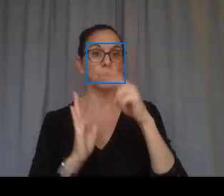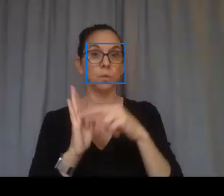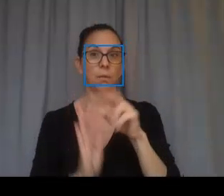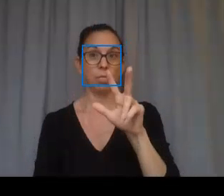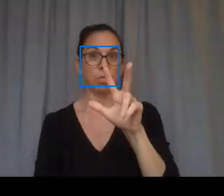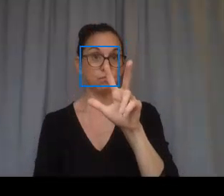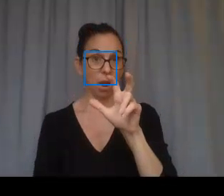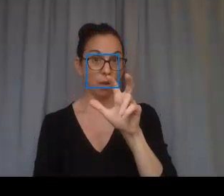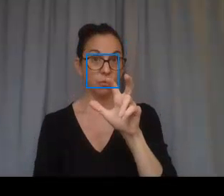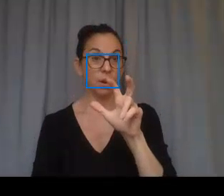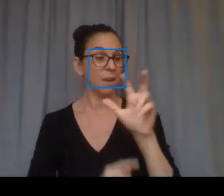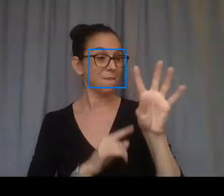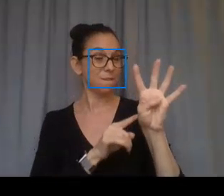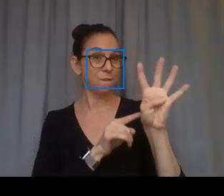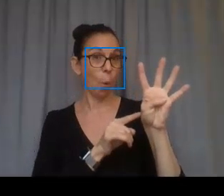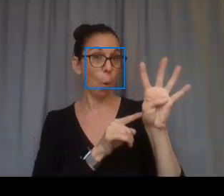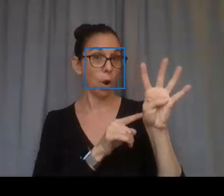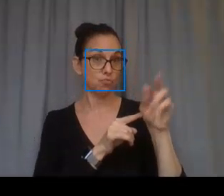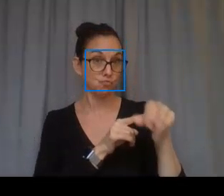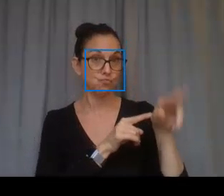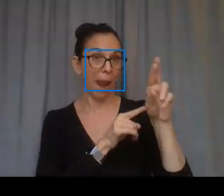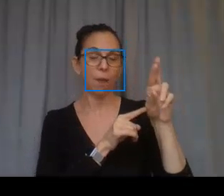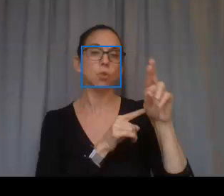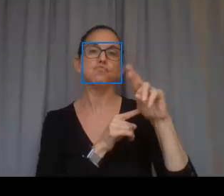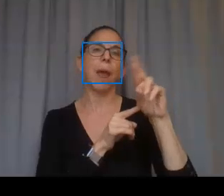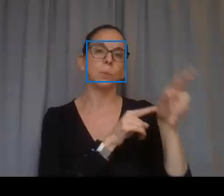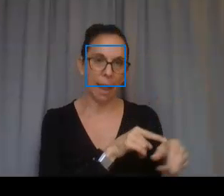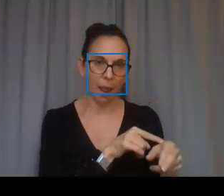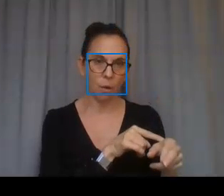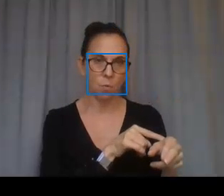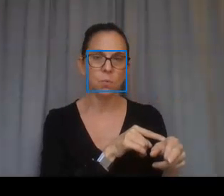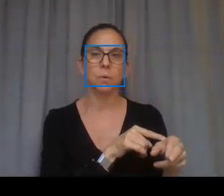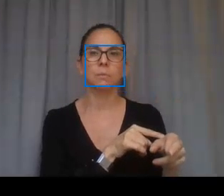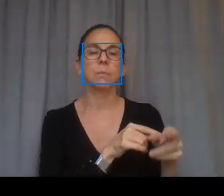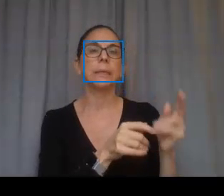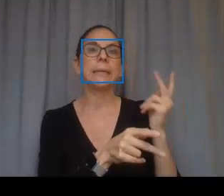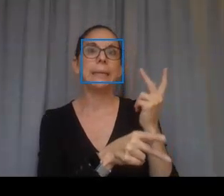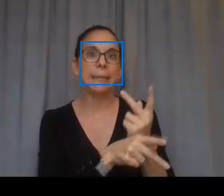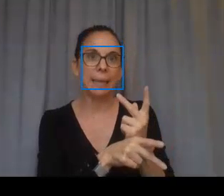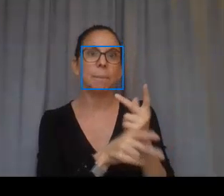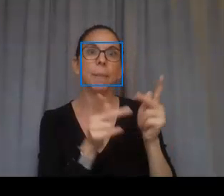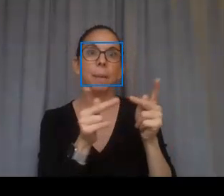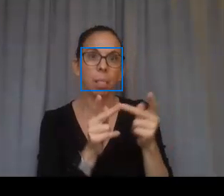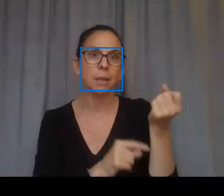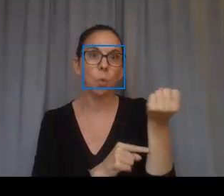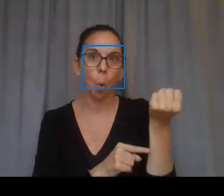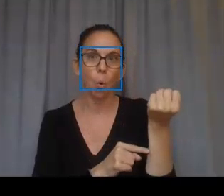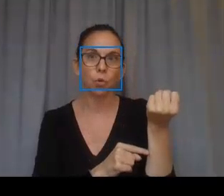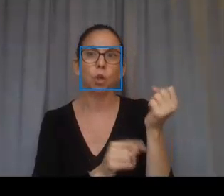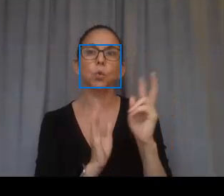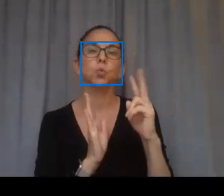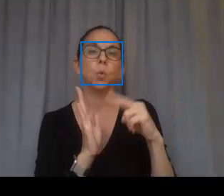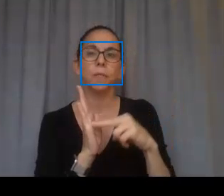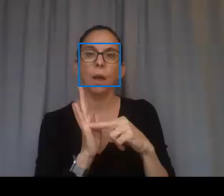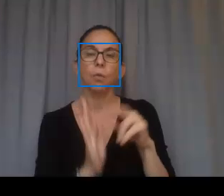2,300, and that 4 is where you would round. In this case, you'd round down. You want to maintain the placeholders here, so this would be